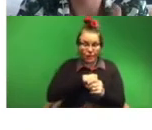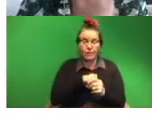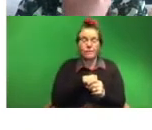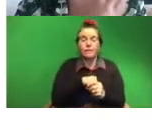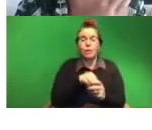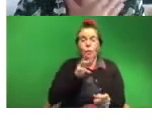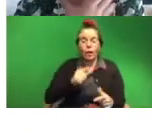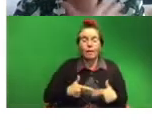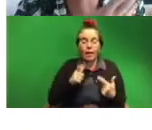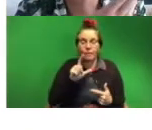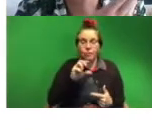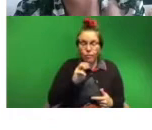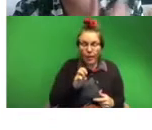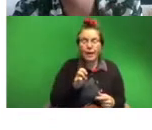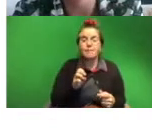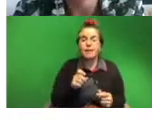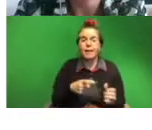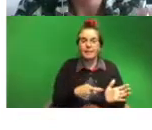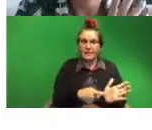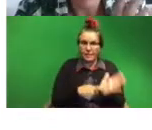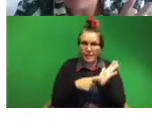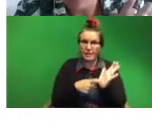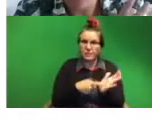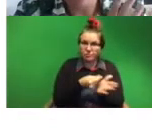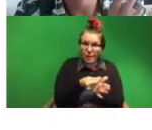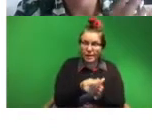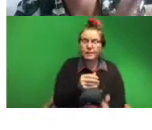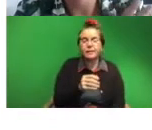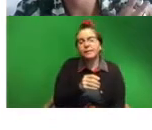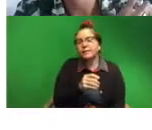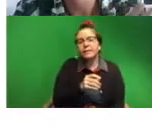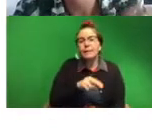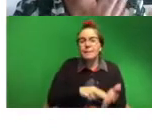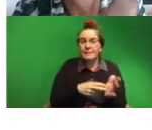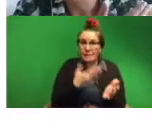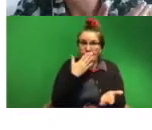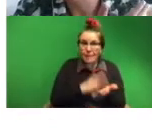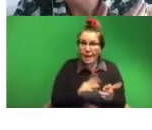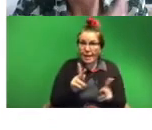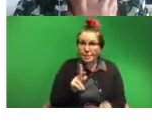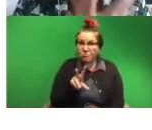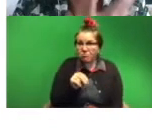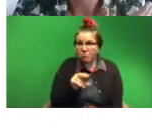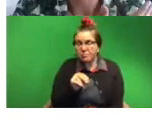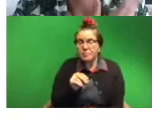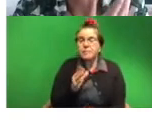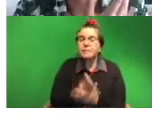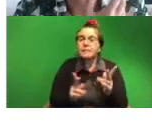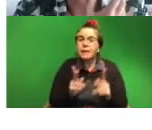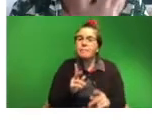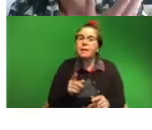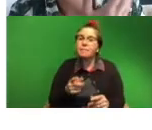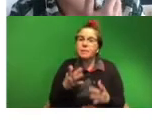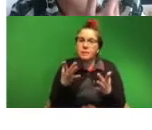wildlife crime and the demands that come from it, that does not mean that they're bad people. Some people have to rely